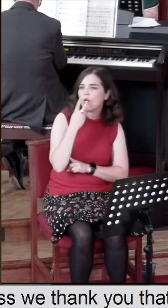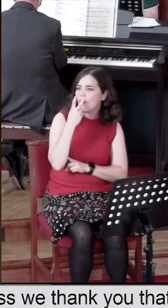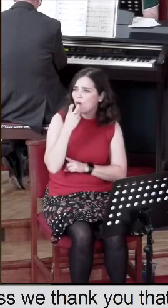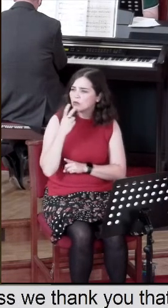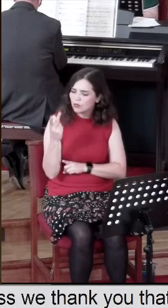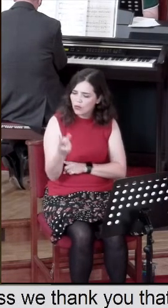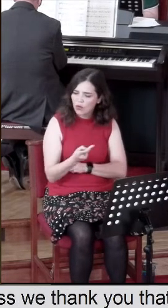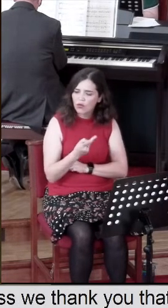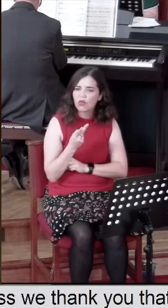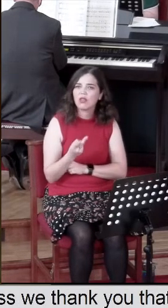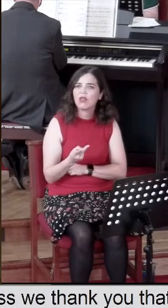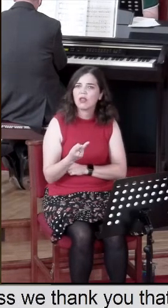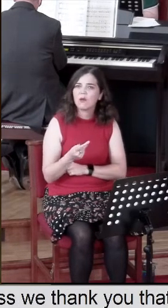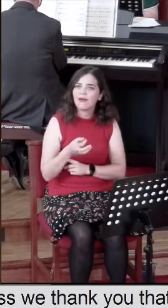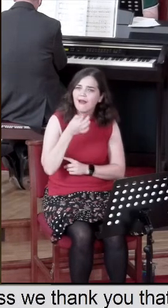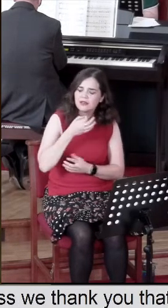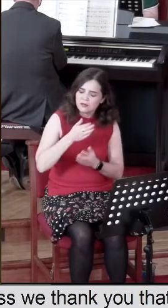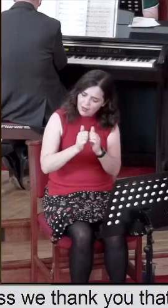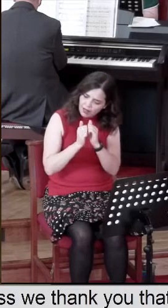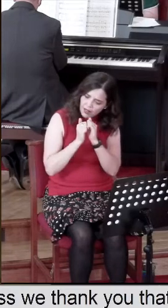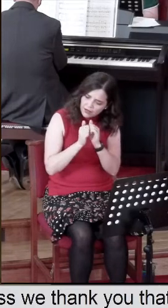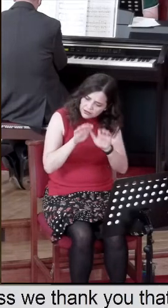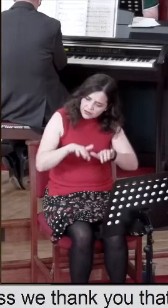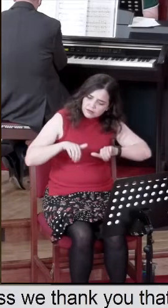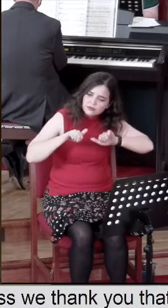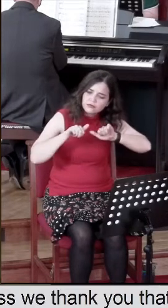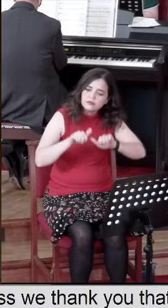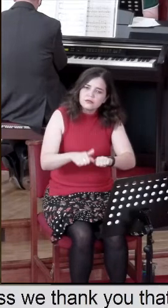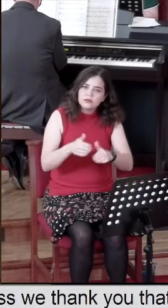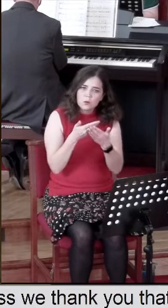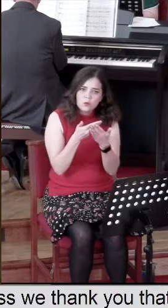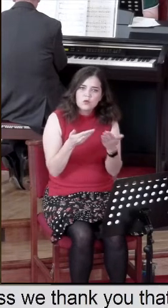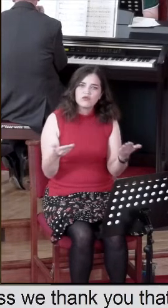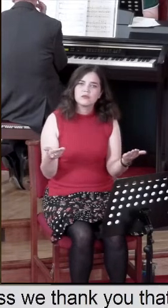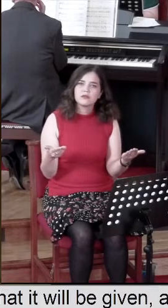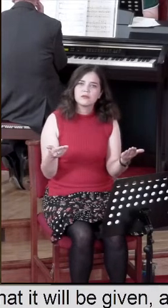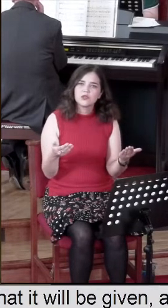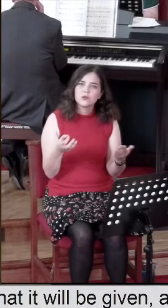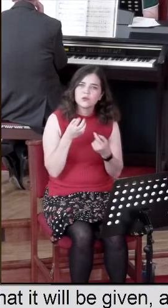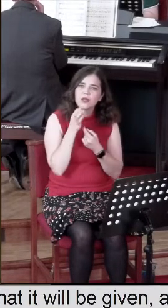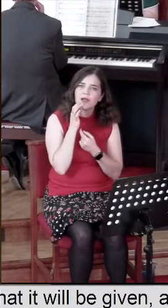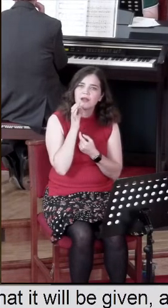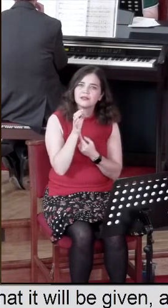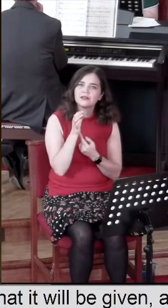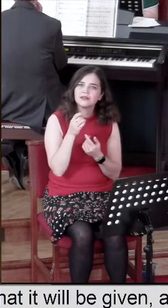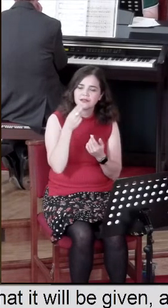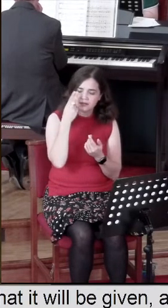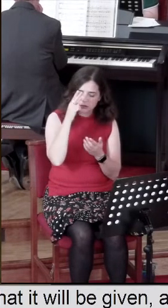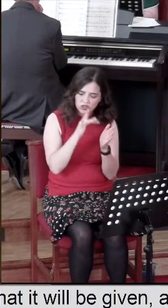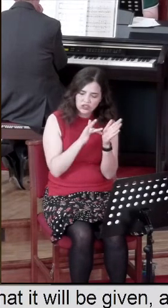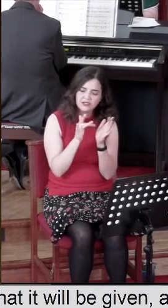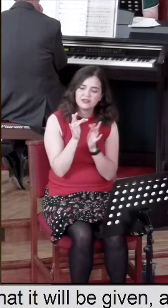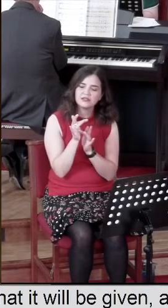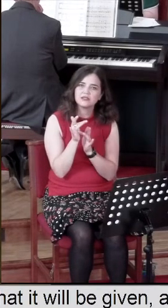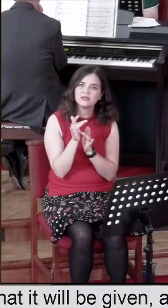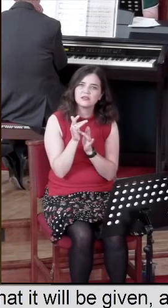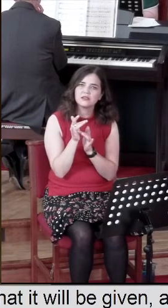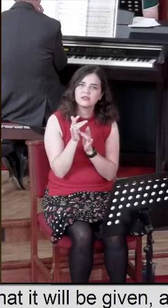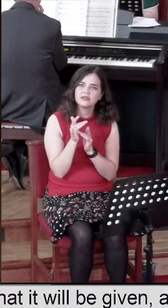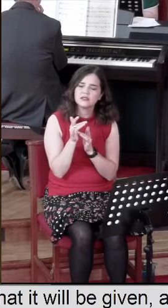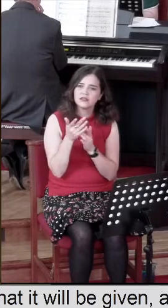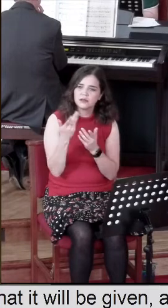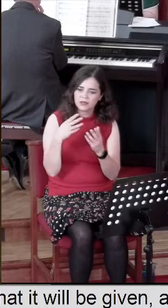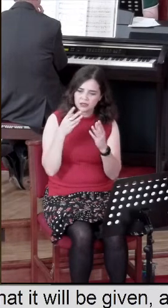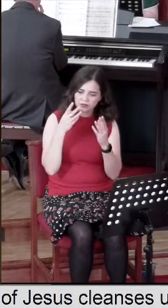together. We ask your blessing upon our worship. We ask it in the name of Jesus, who taught us to pray